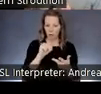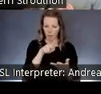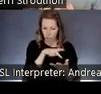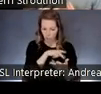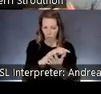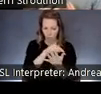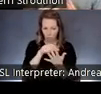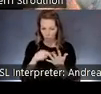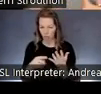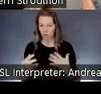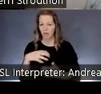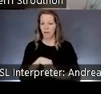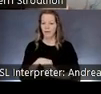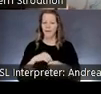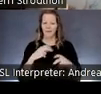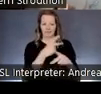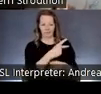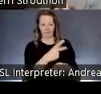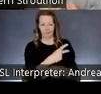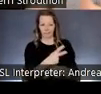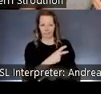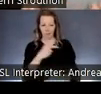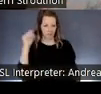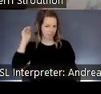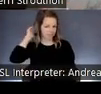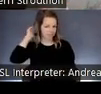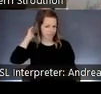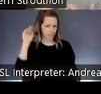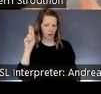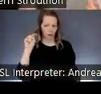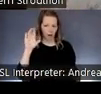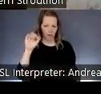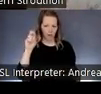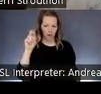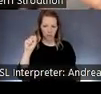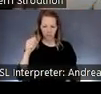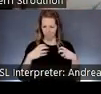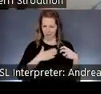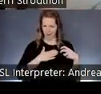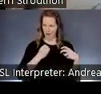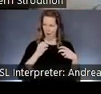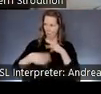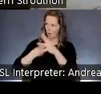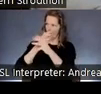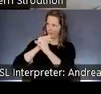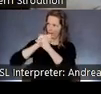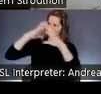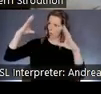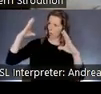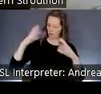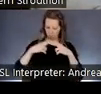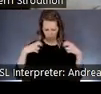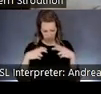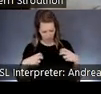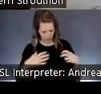into what's unconscious inside of us, trying to understand our worldview, our self-concept, just to understand our thoughts.